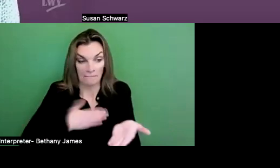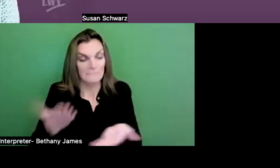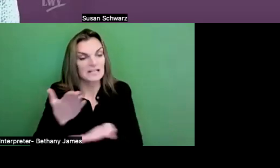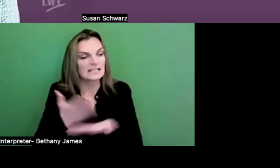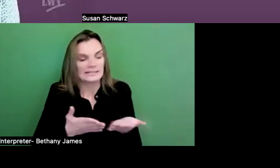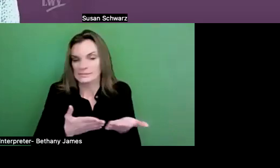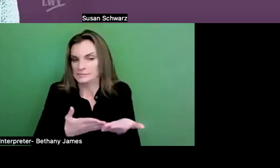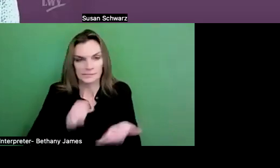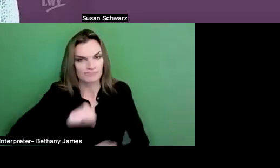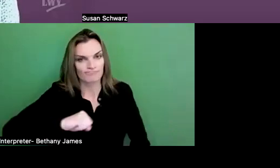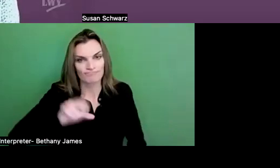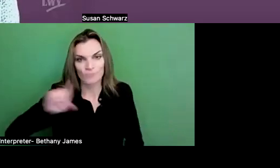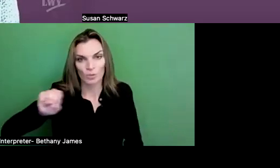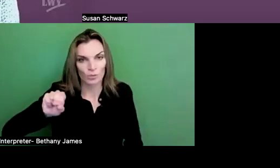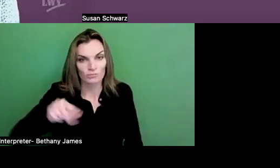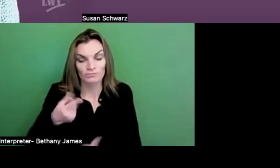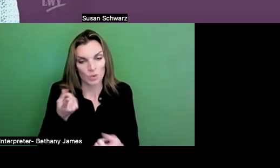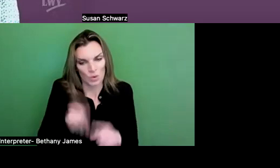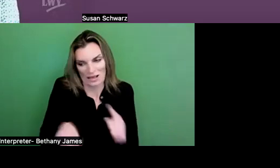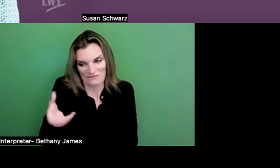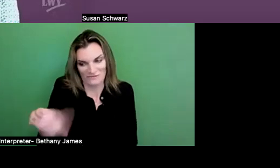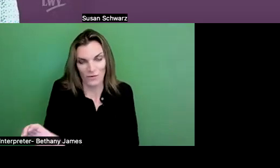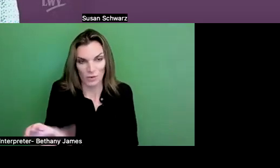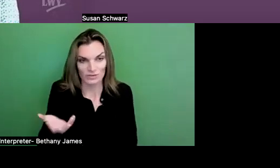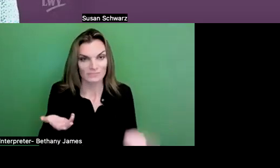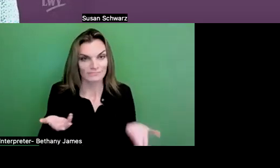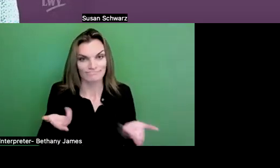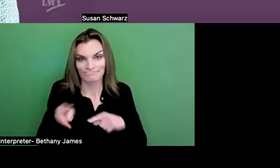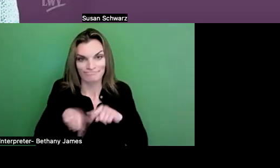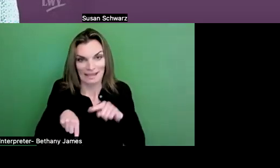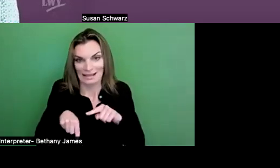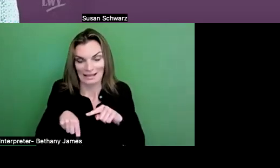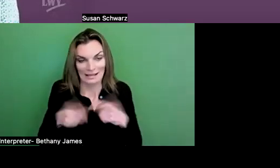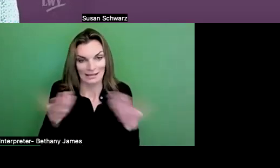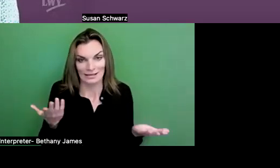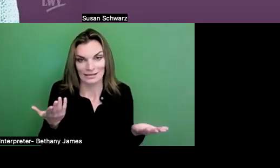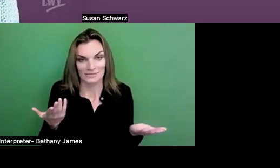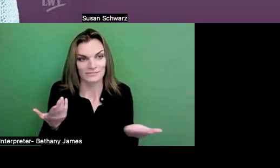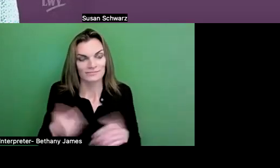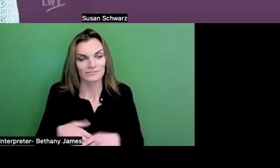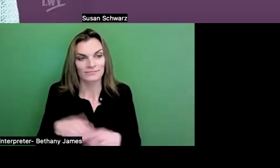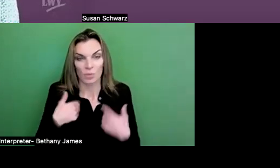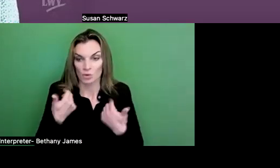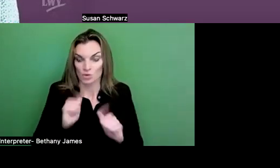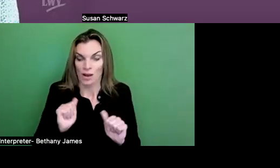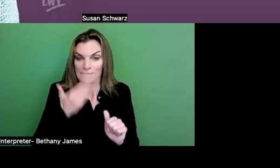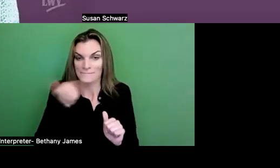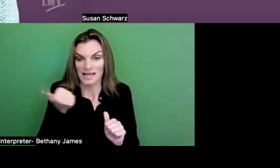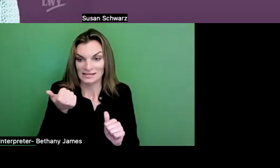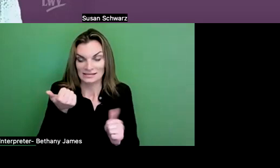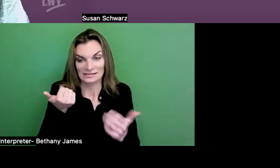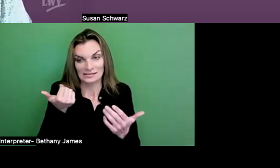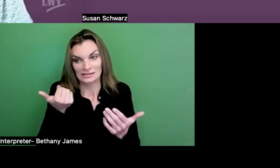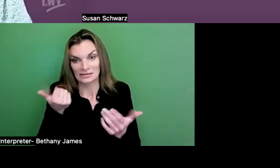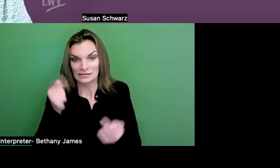and you don't force people. So we do what we can. It's just to stay on top of it and